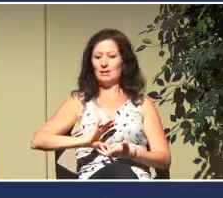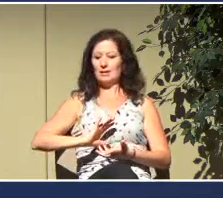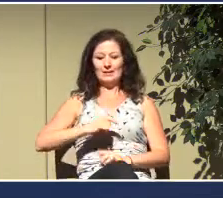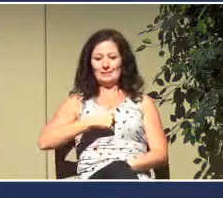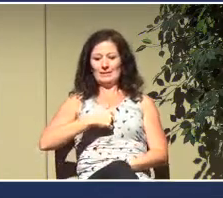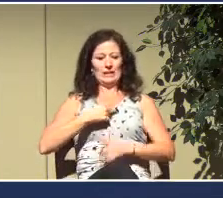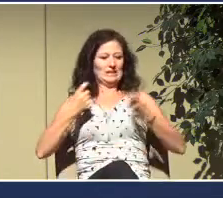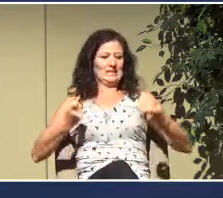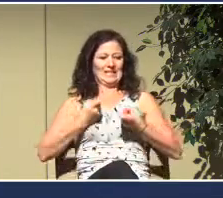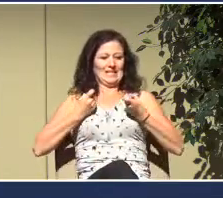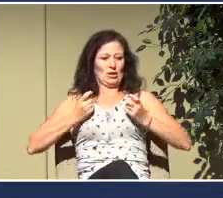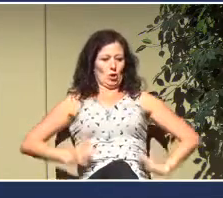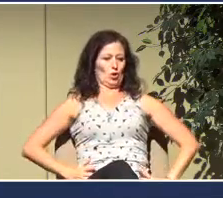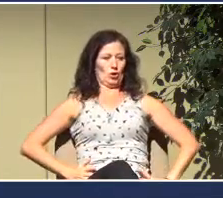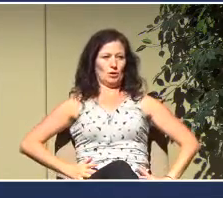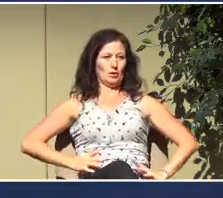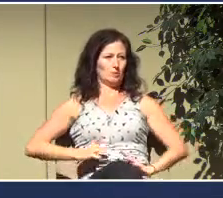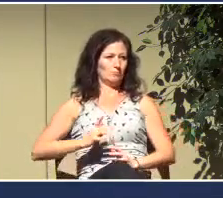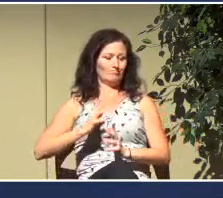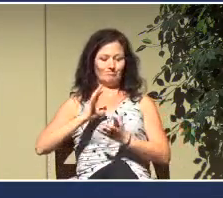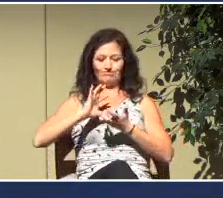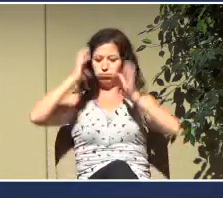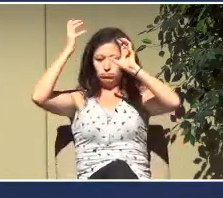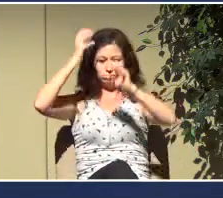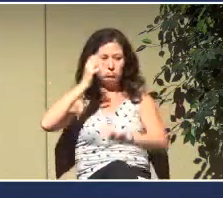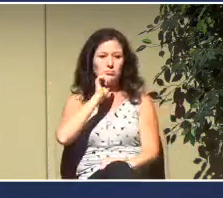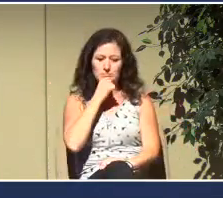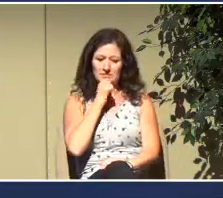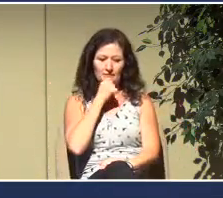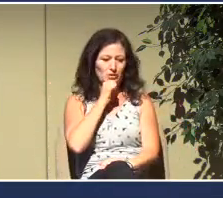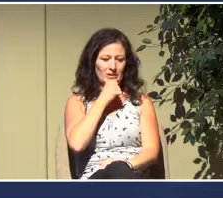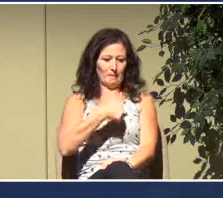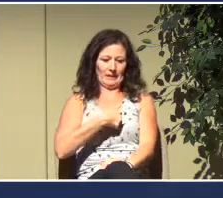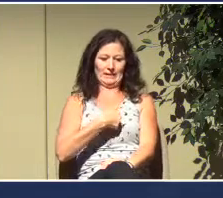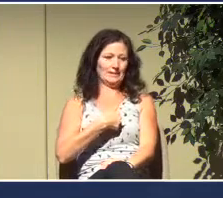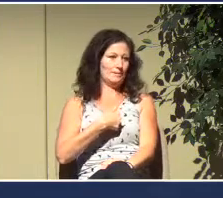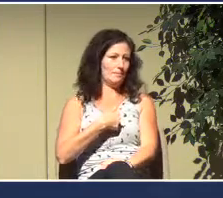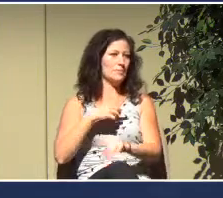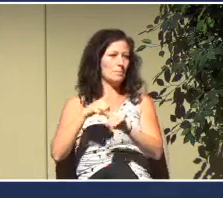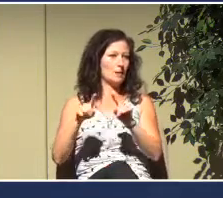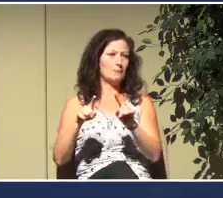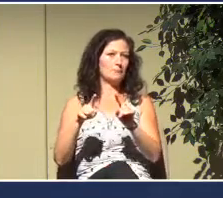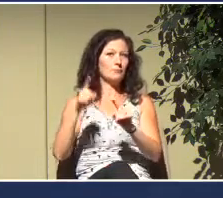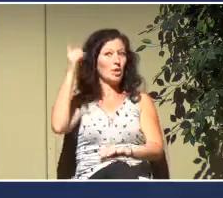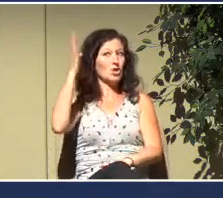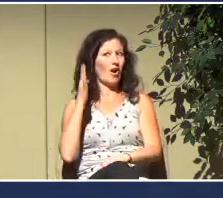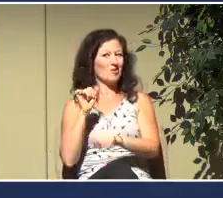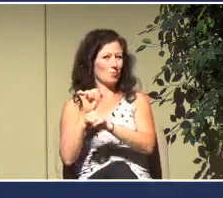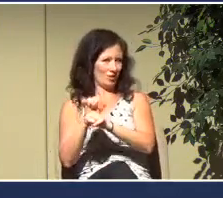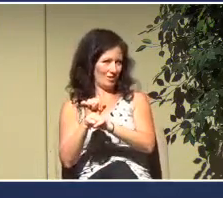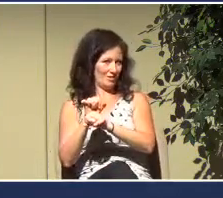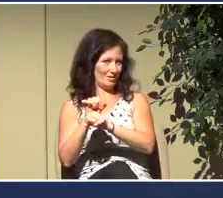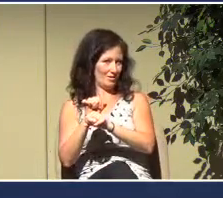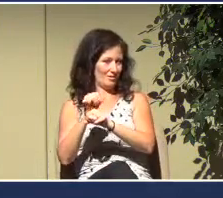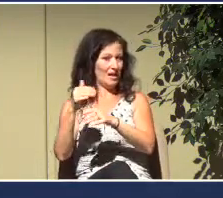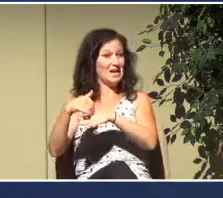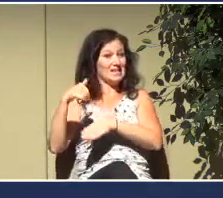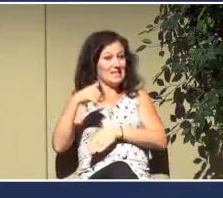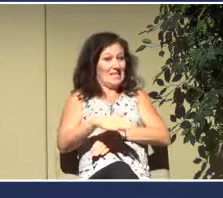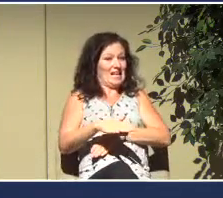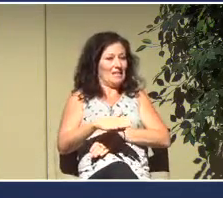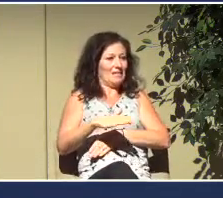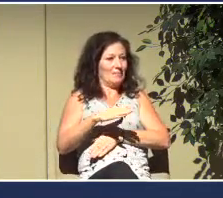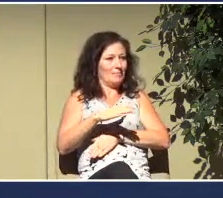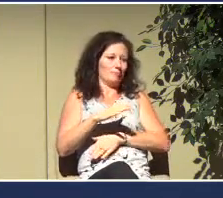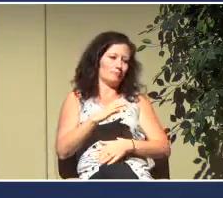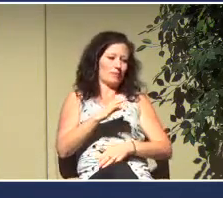but God in his grace sent a really good and gifted counselor, retired counselor, Christian counselor, who walked along me